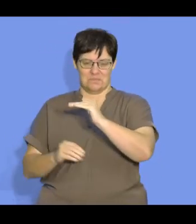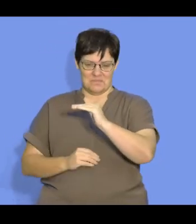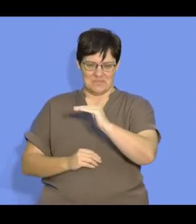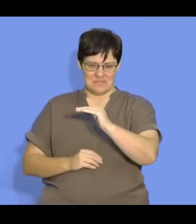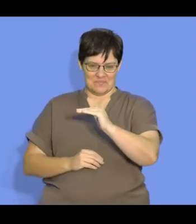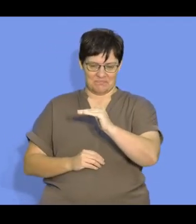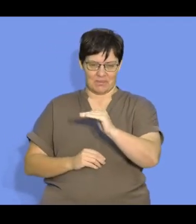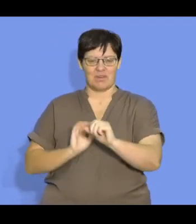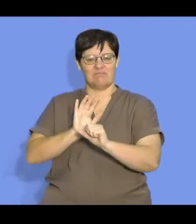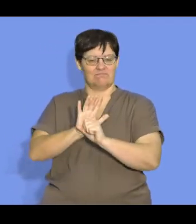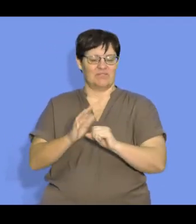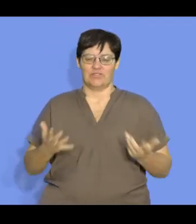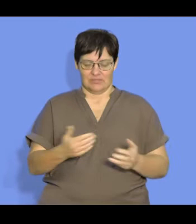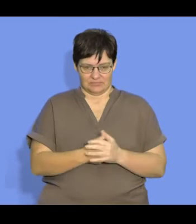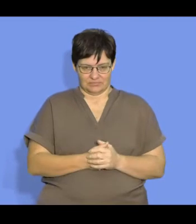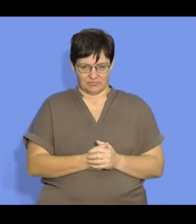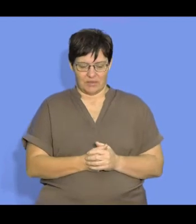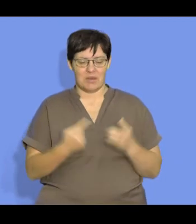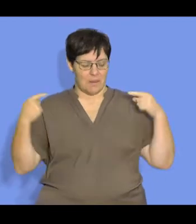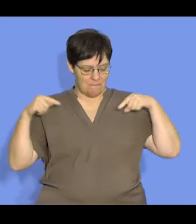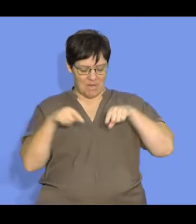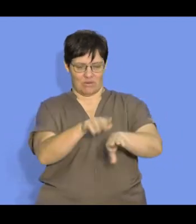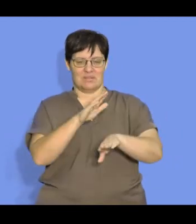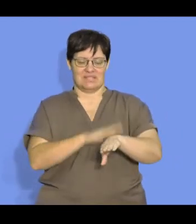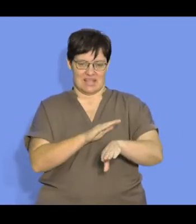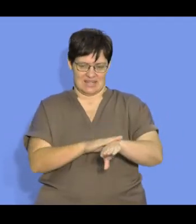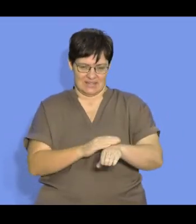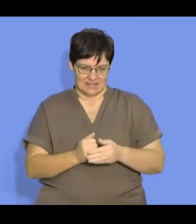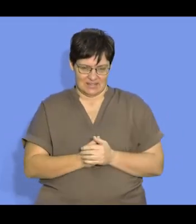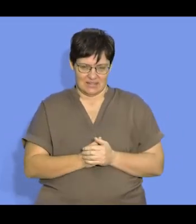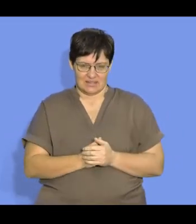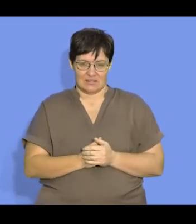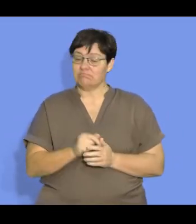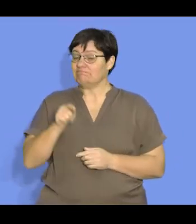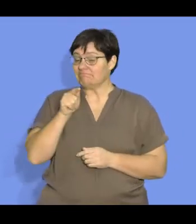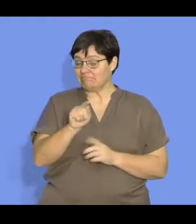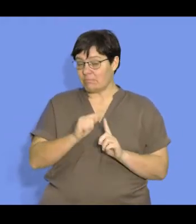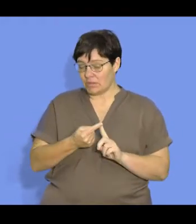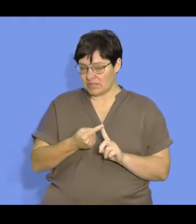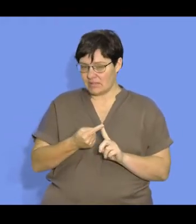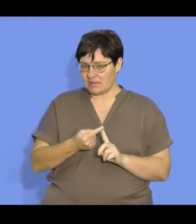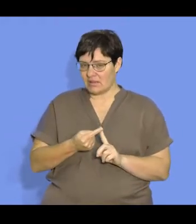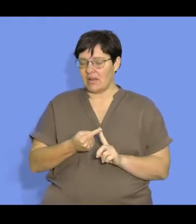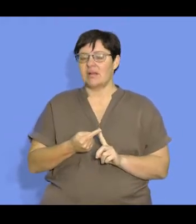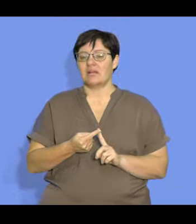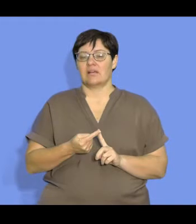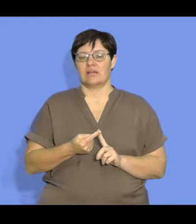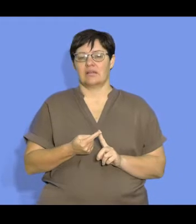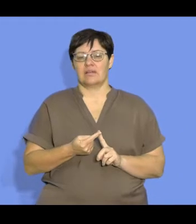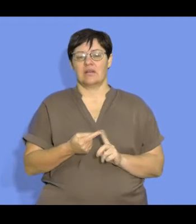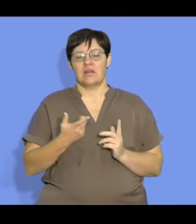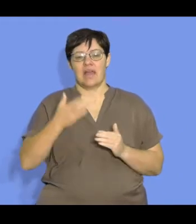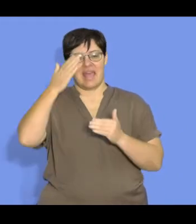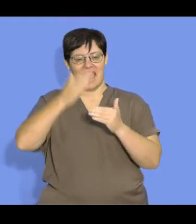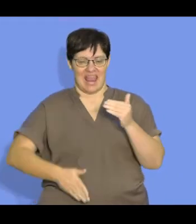react, and it slows down until it gets to a point where it's actually parallel to the time axis. And at